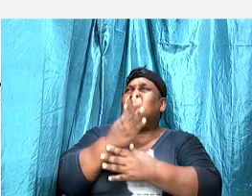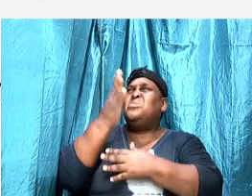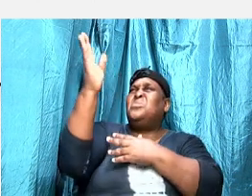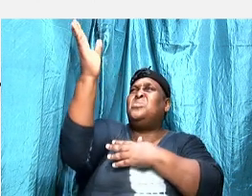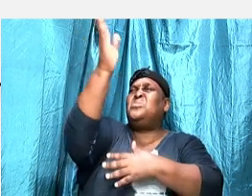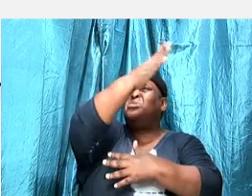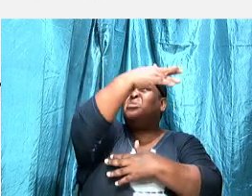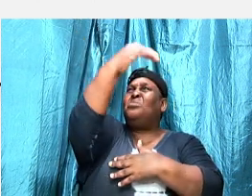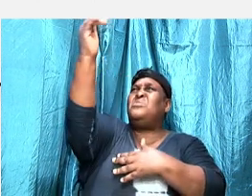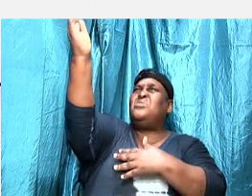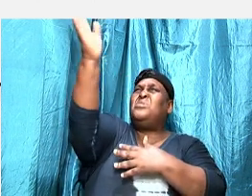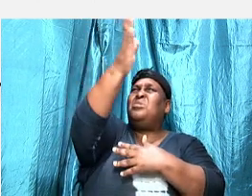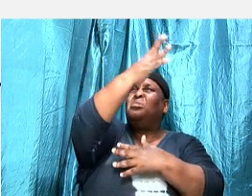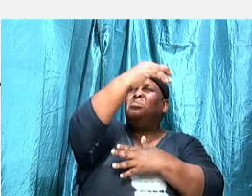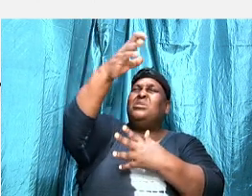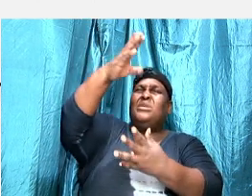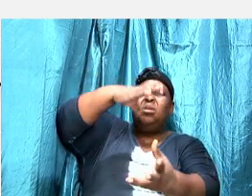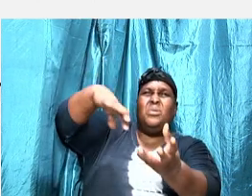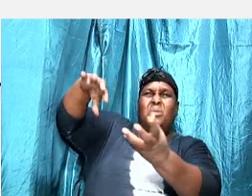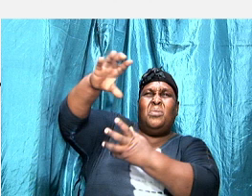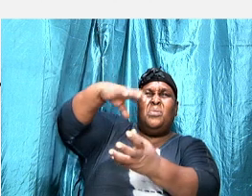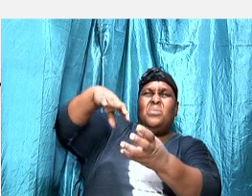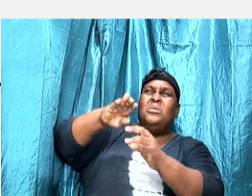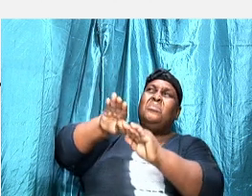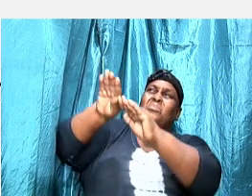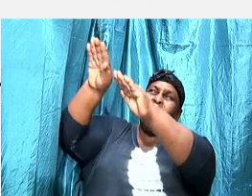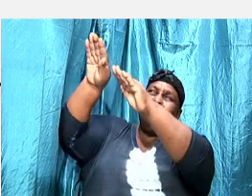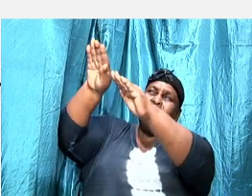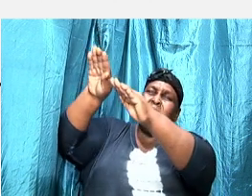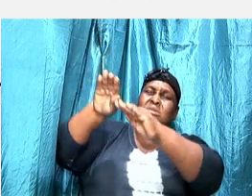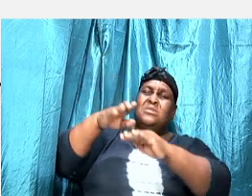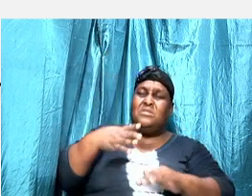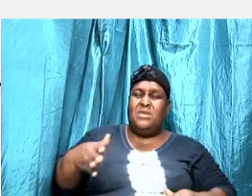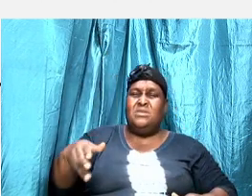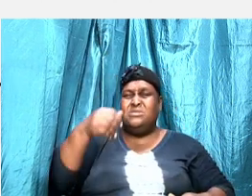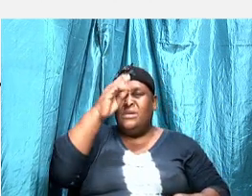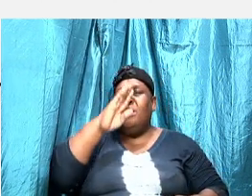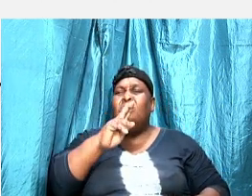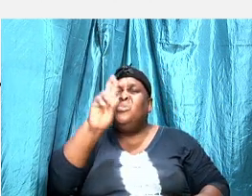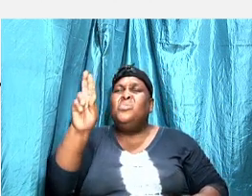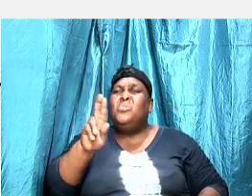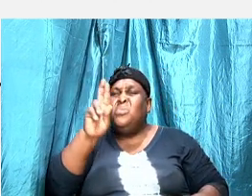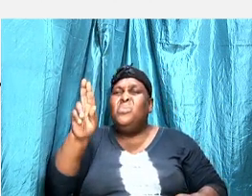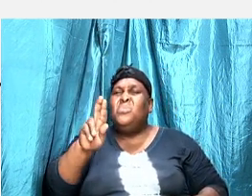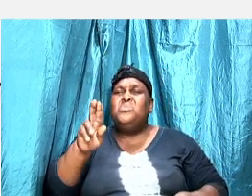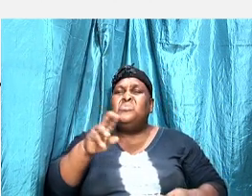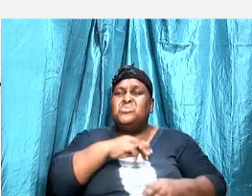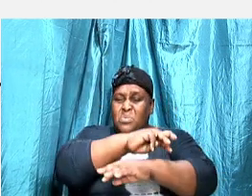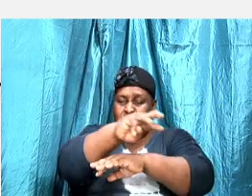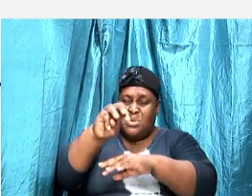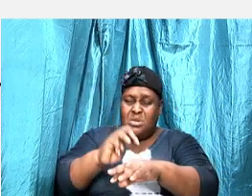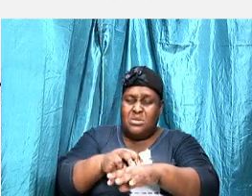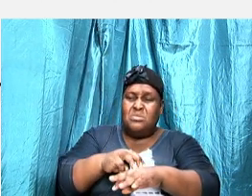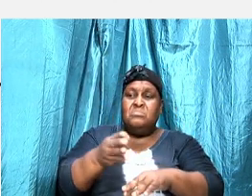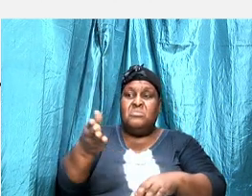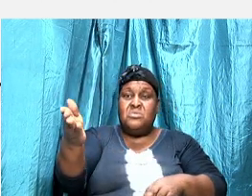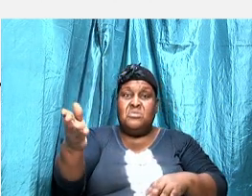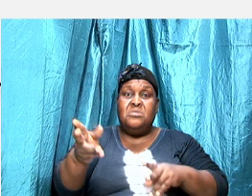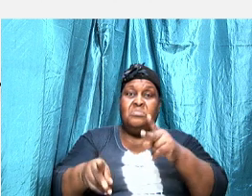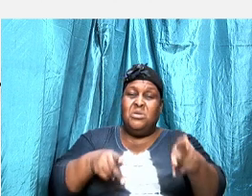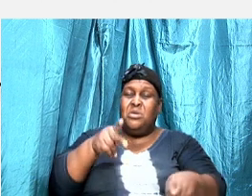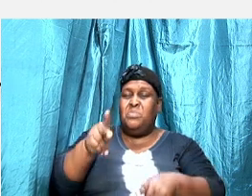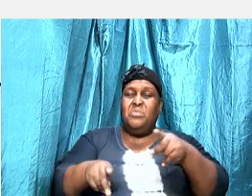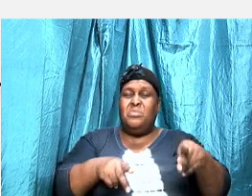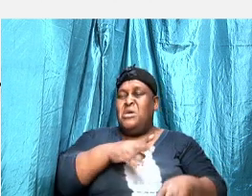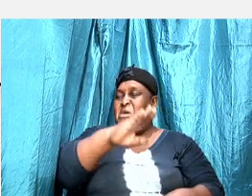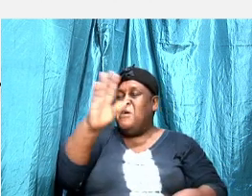clouds, through the things that God used to minister to them. They had an opportunity to know God through these things, and they did